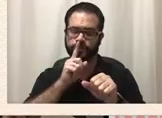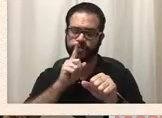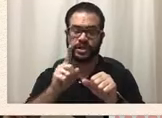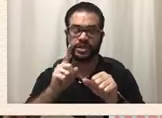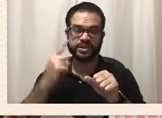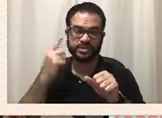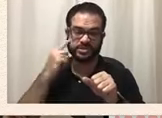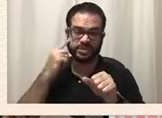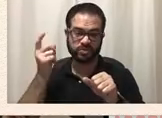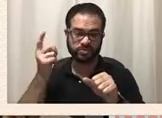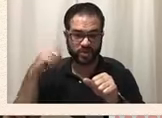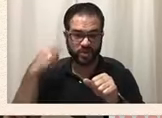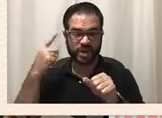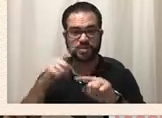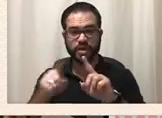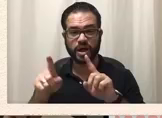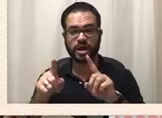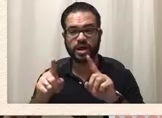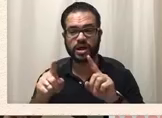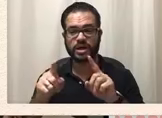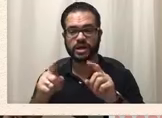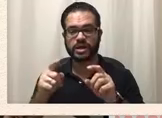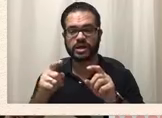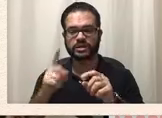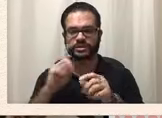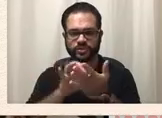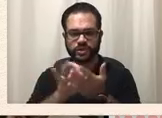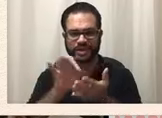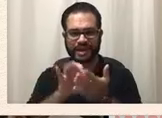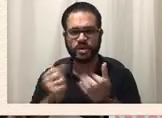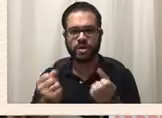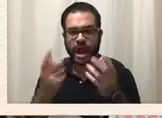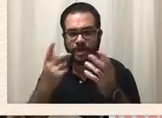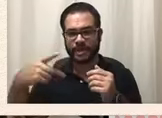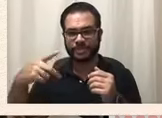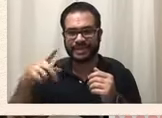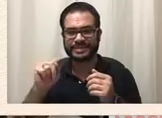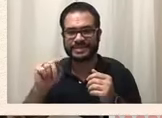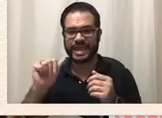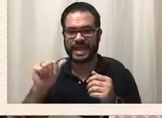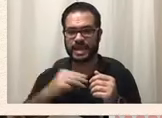the number of PTA members on one hand at those schools.